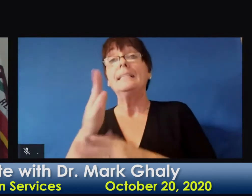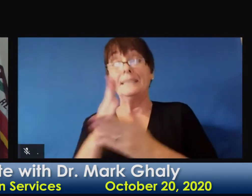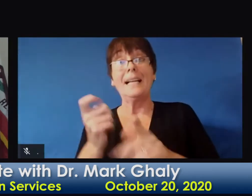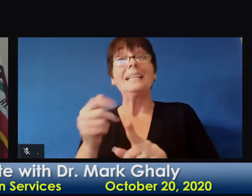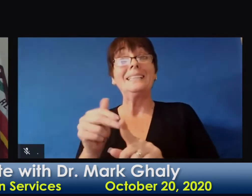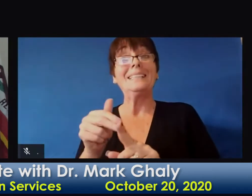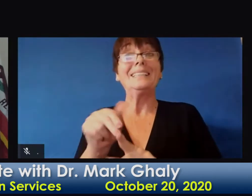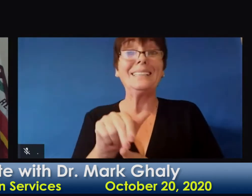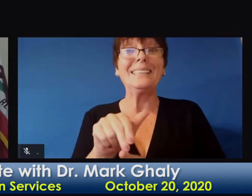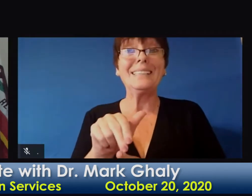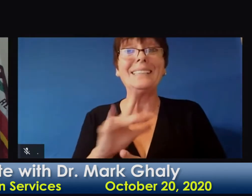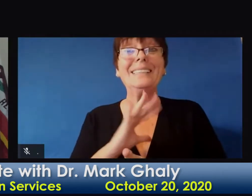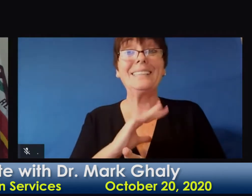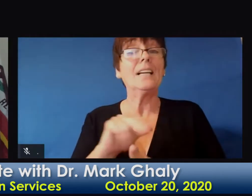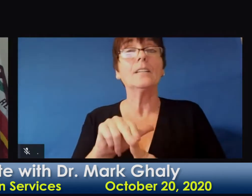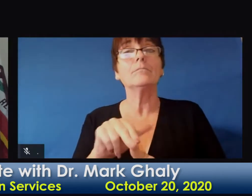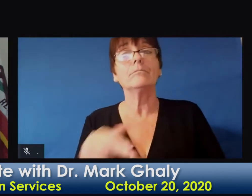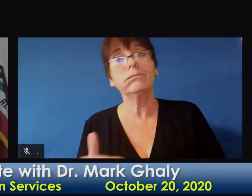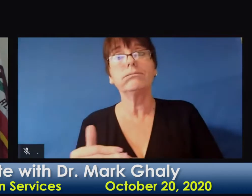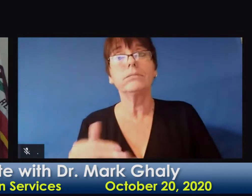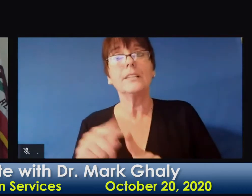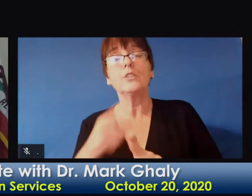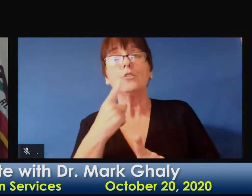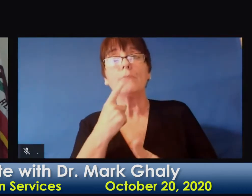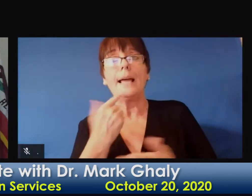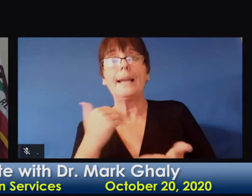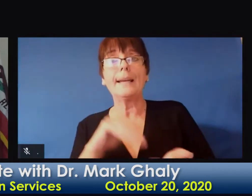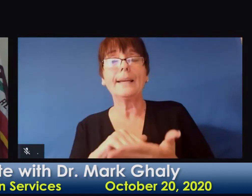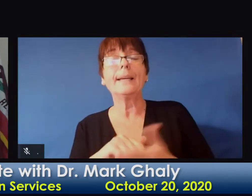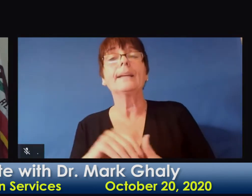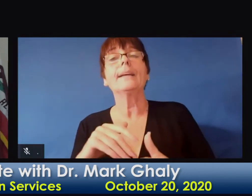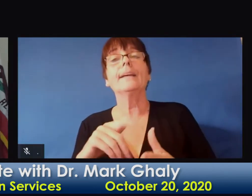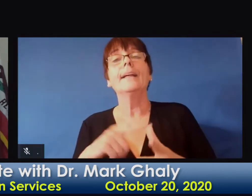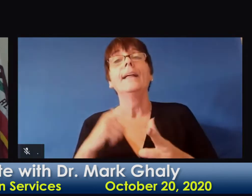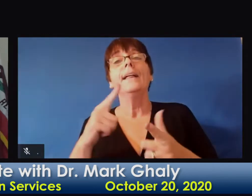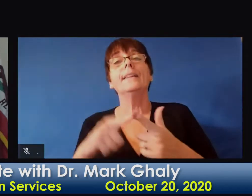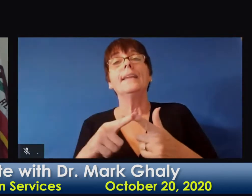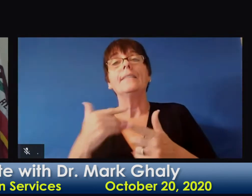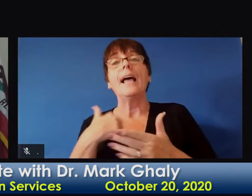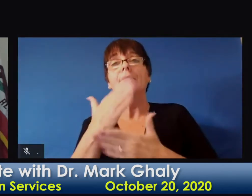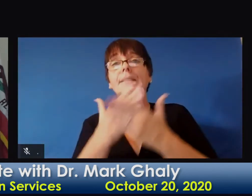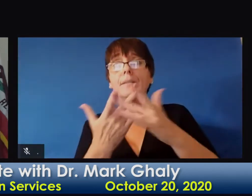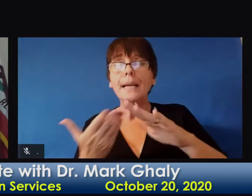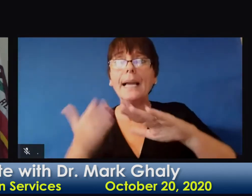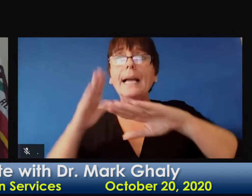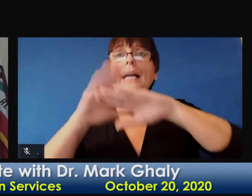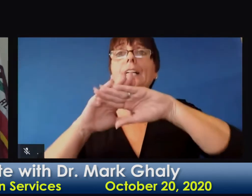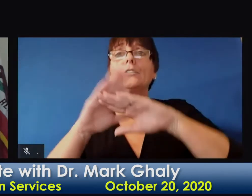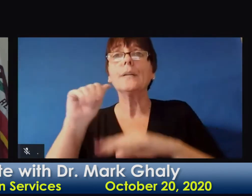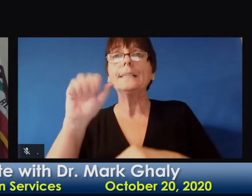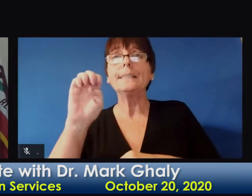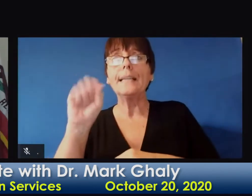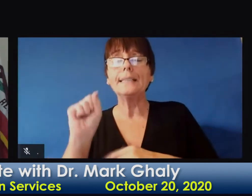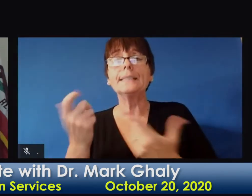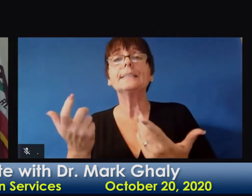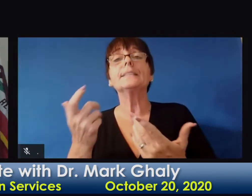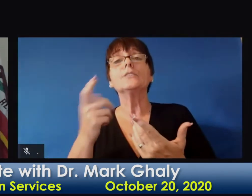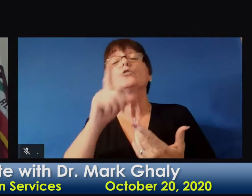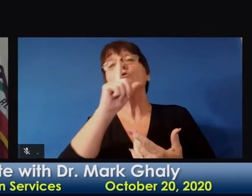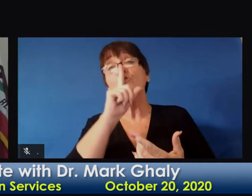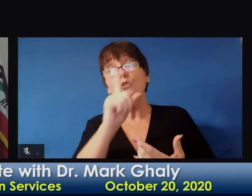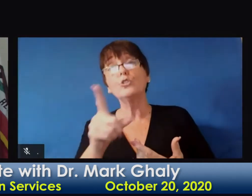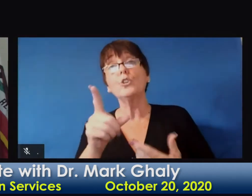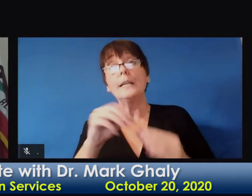little bit forward or deeper into the red tier, and then they have some increase in cases. And certainly